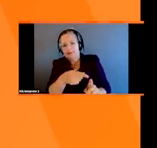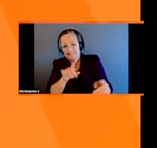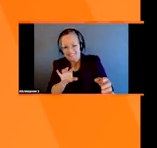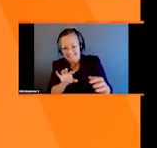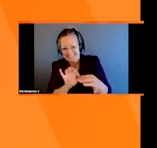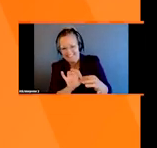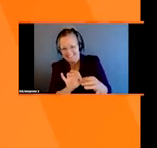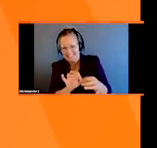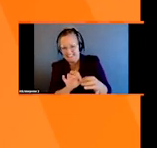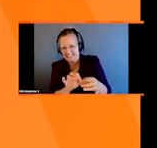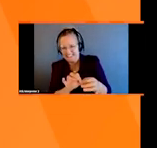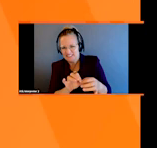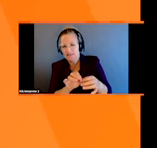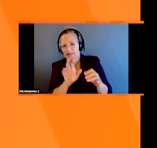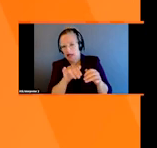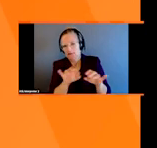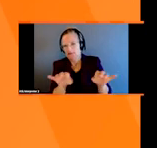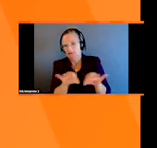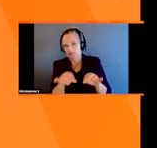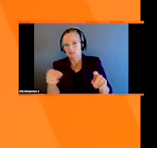So I try to connect more with.